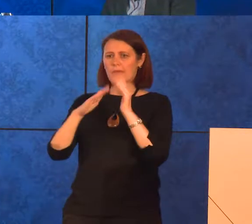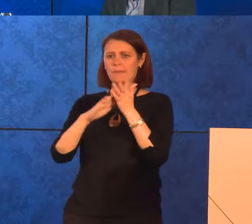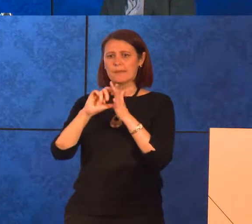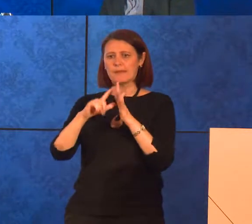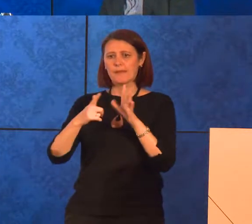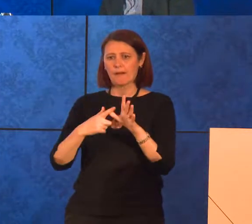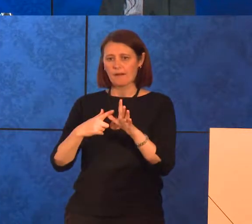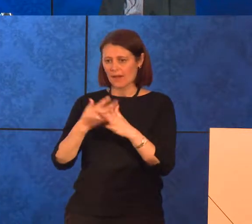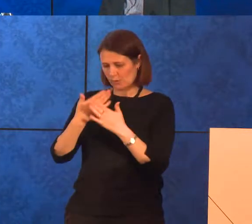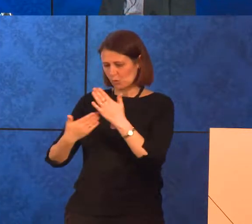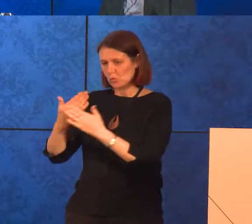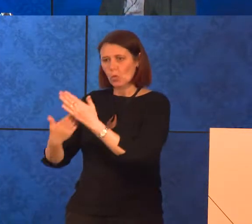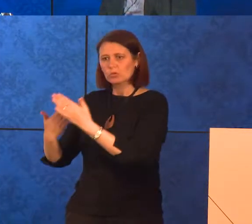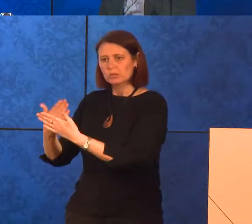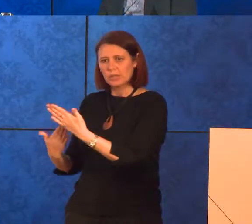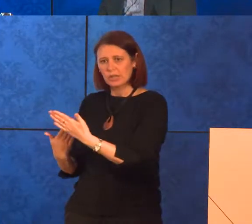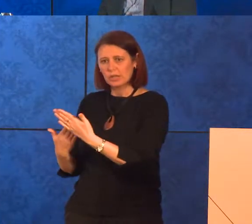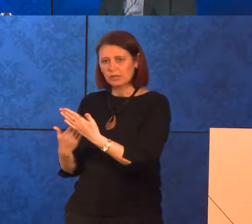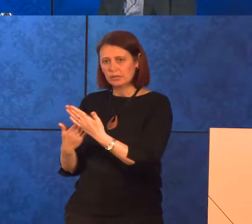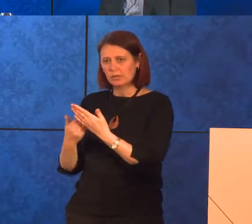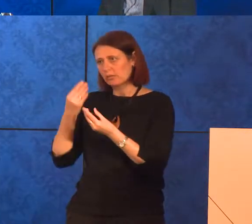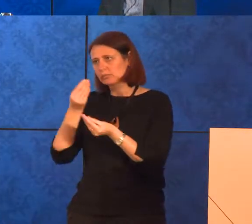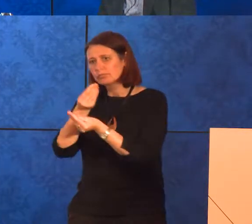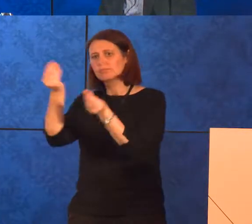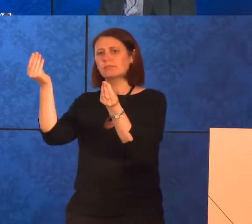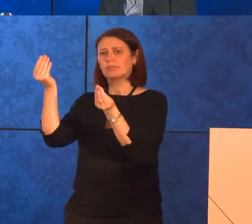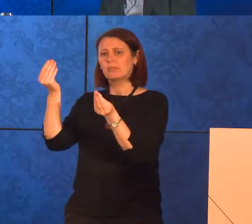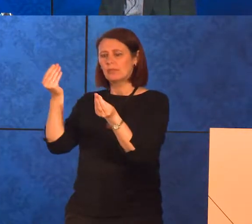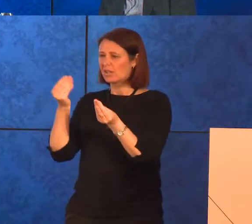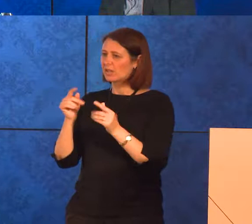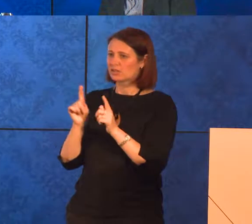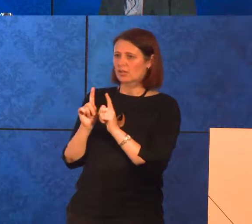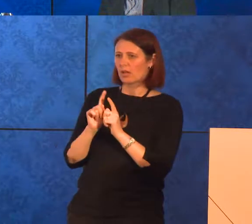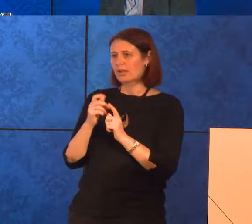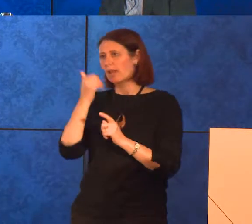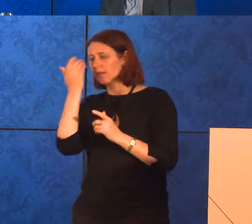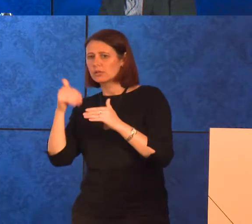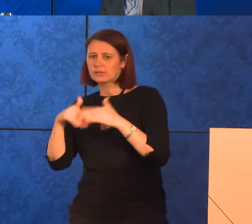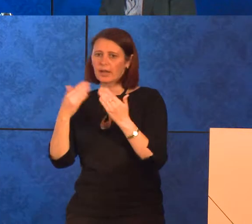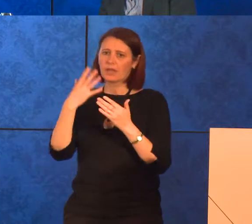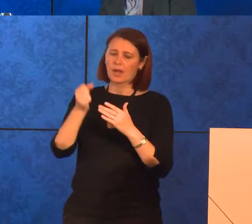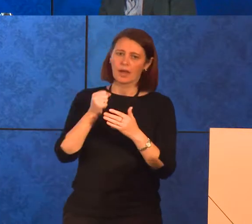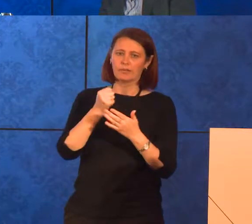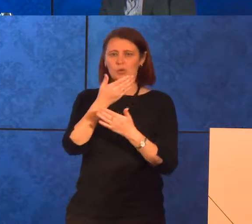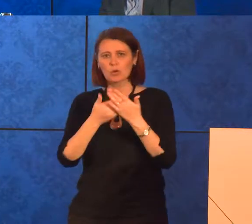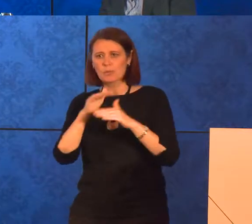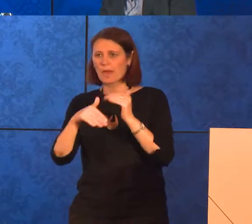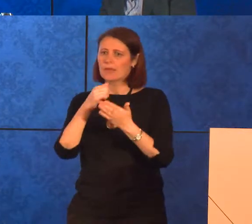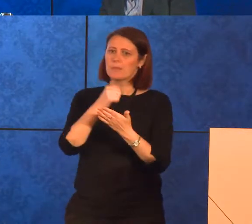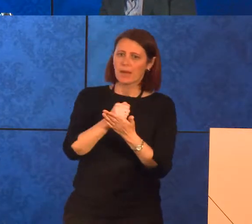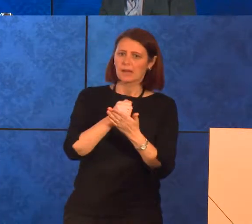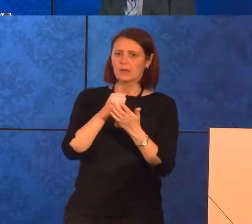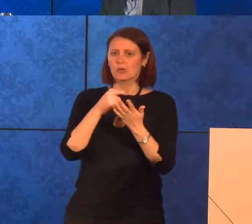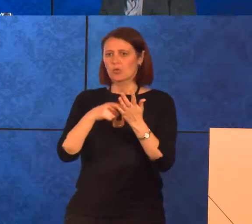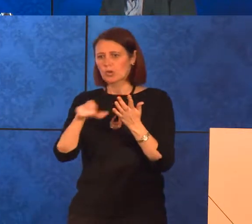and the stories that were kind of generated, it seemed like every other day there was a story about the Banking Royal Commission when it was